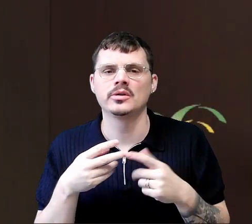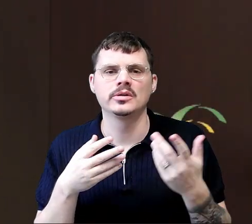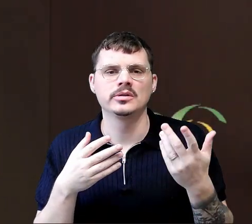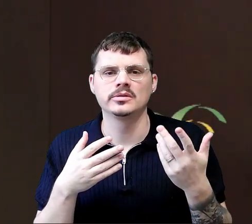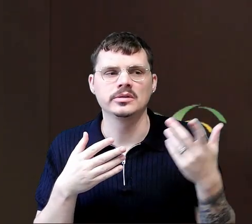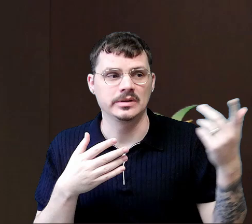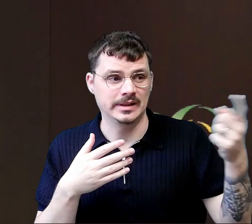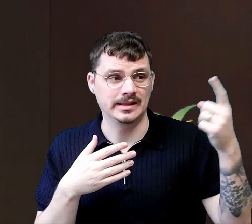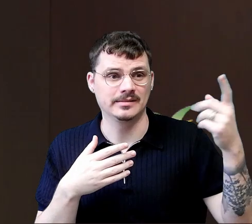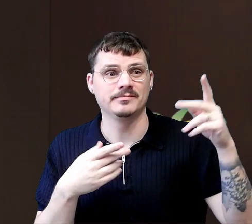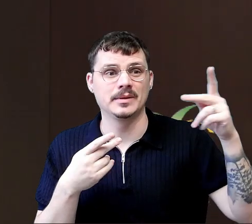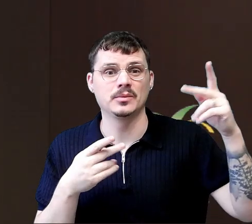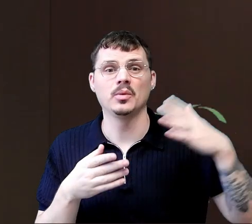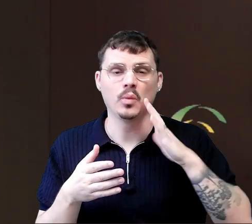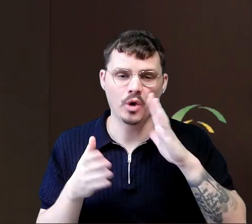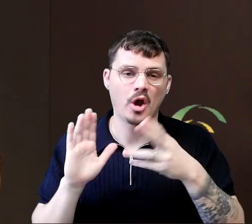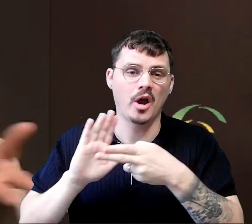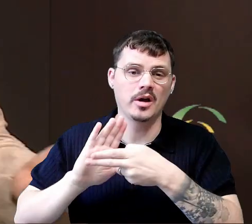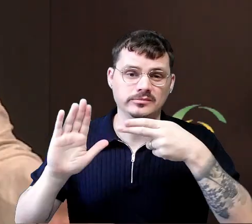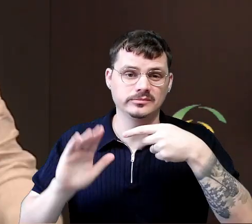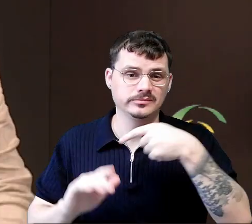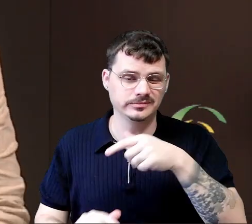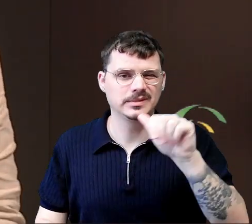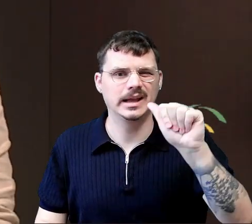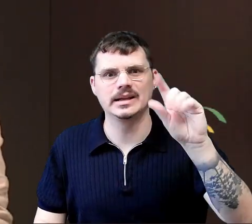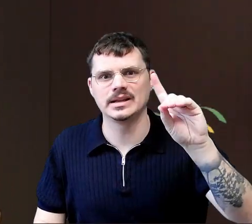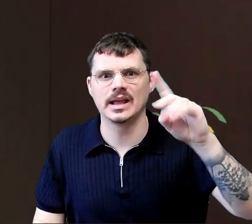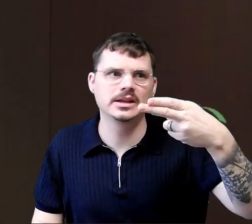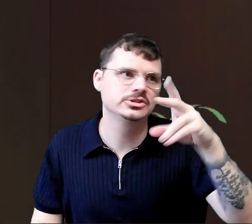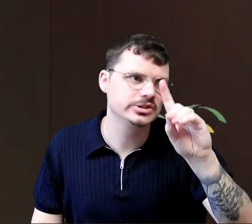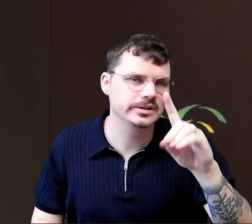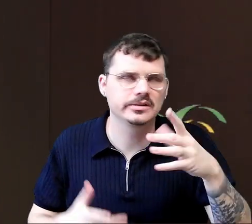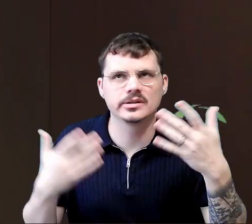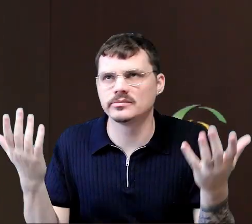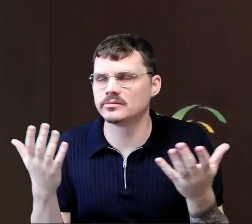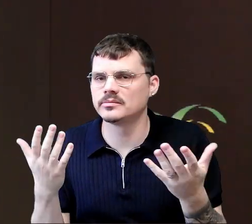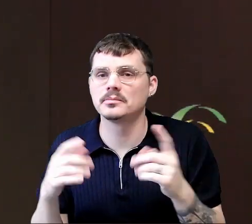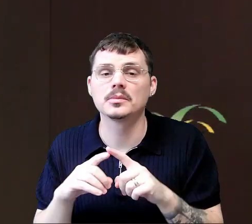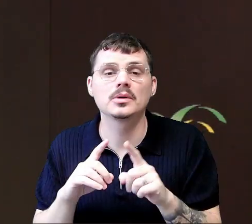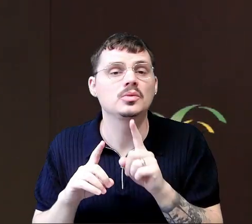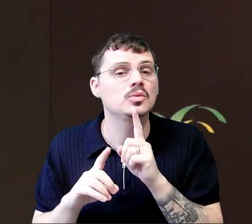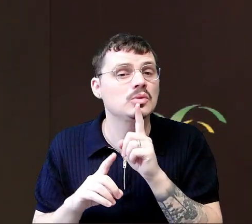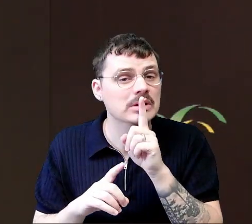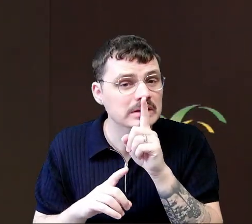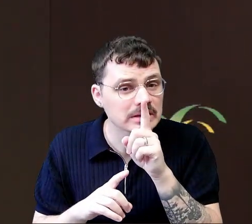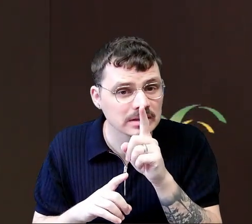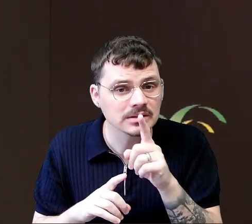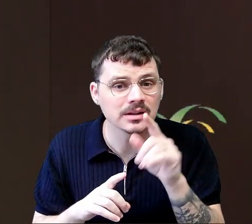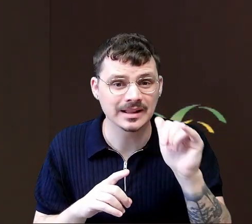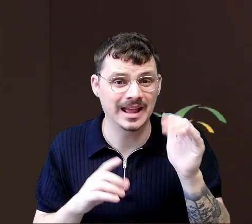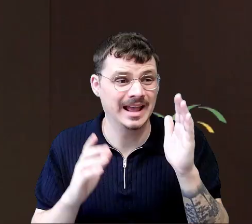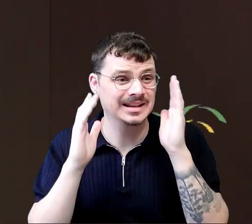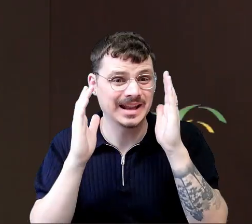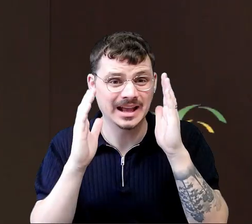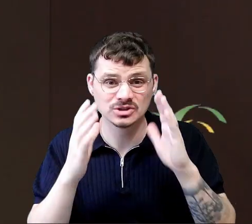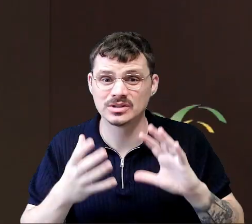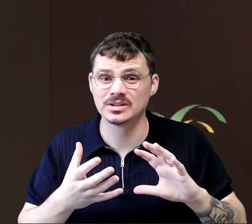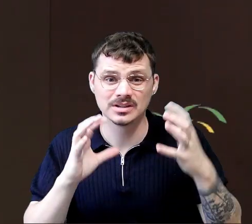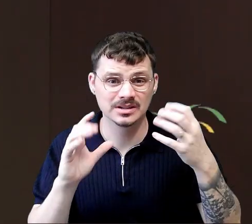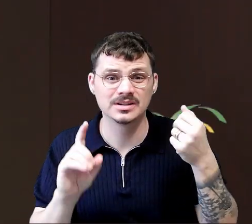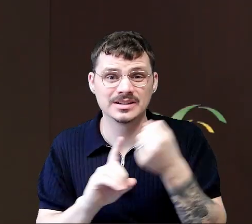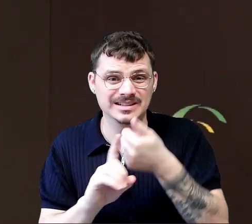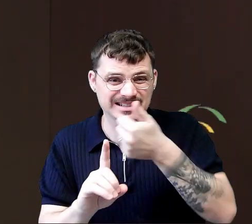a preliminary diagnosis of ADHD when in fact their interruption of attention is